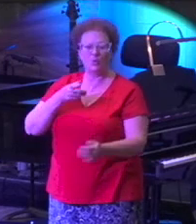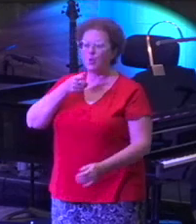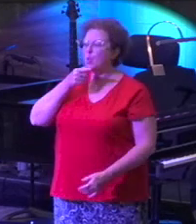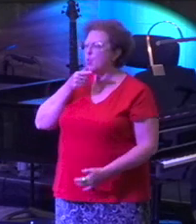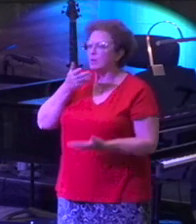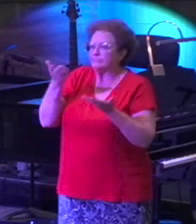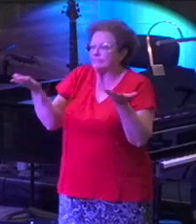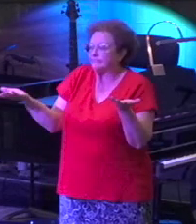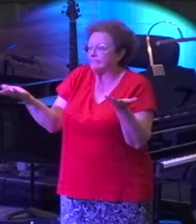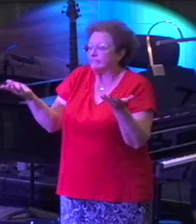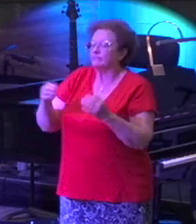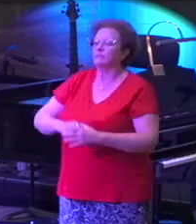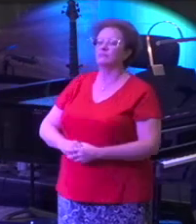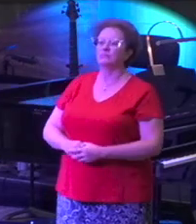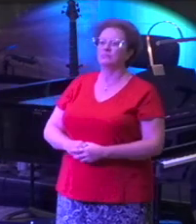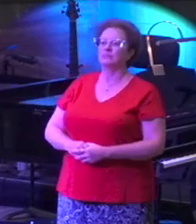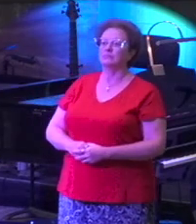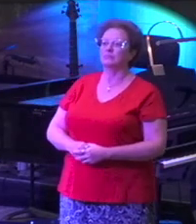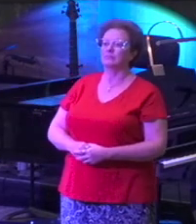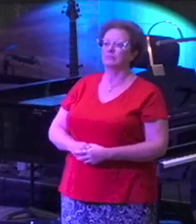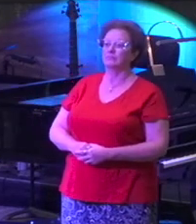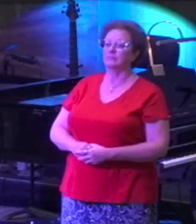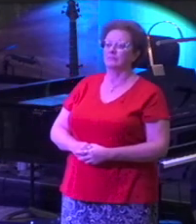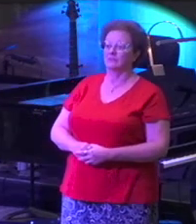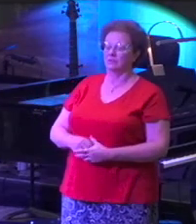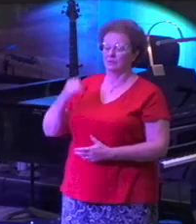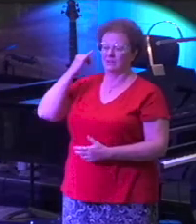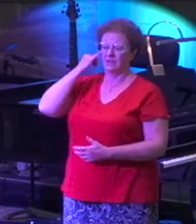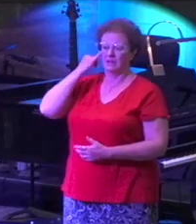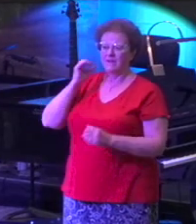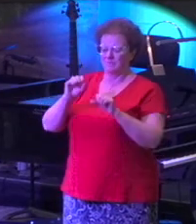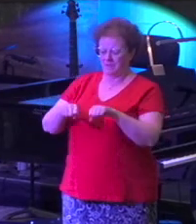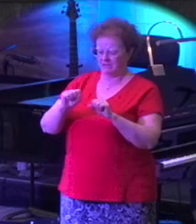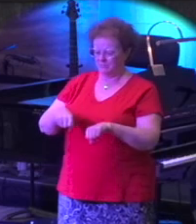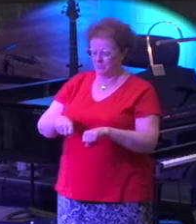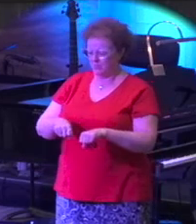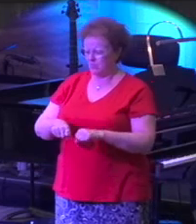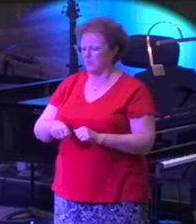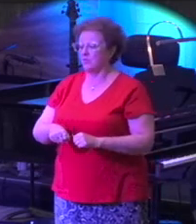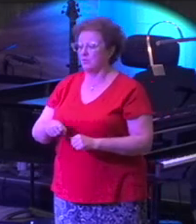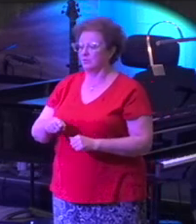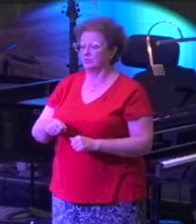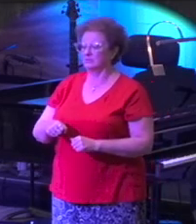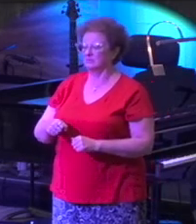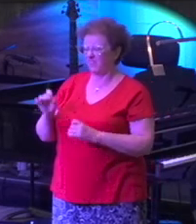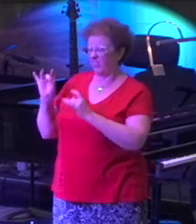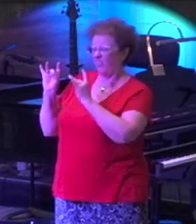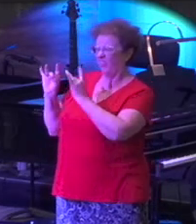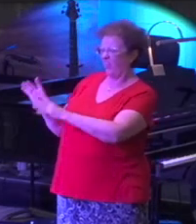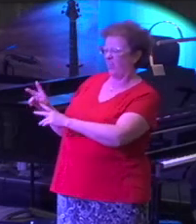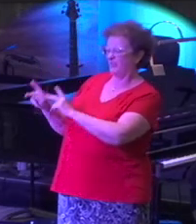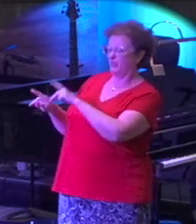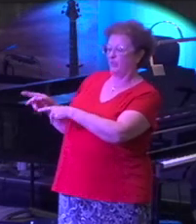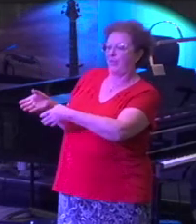they are. So the slightest chance, the smallest prospect of these terrorists being allowed to